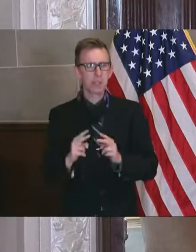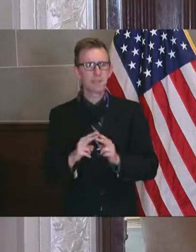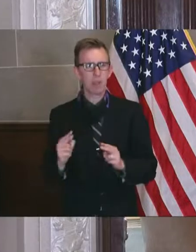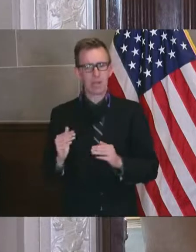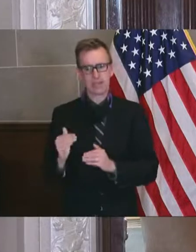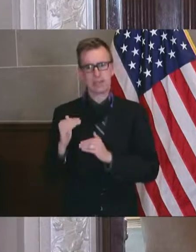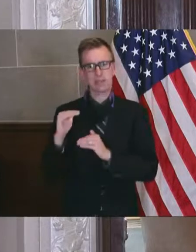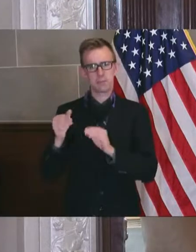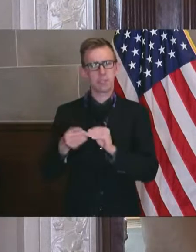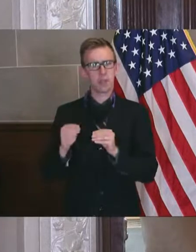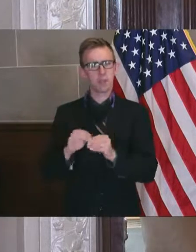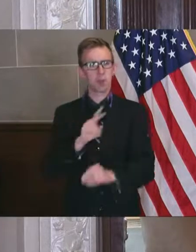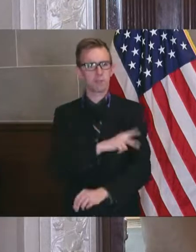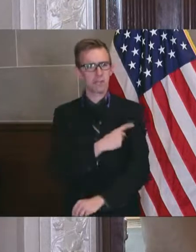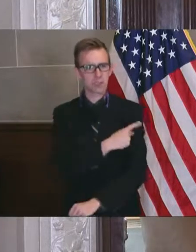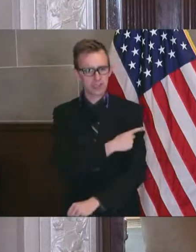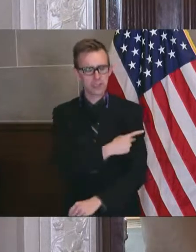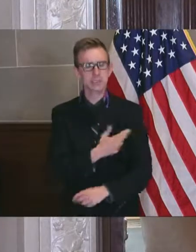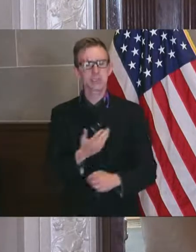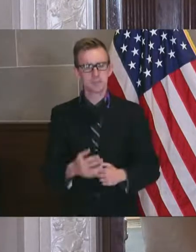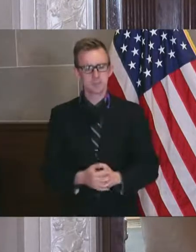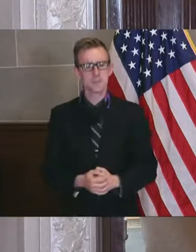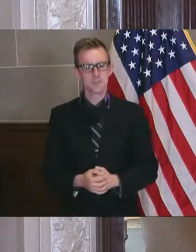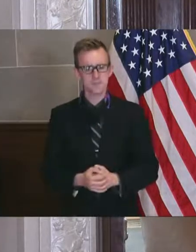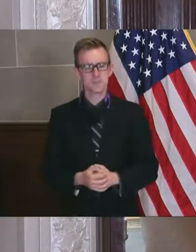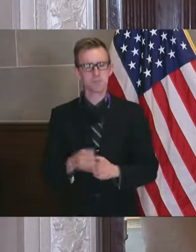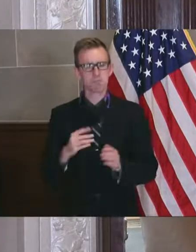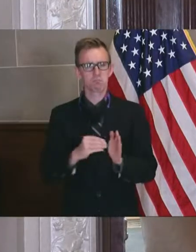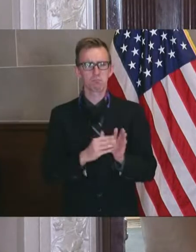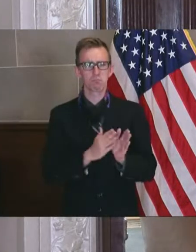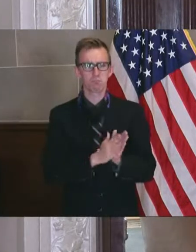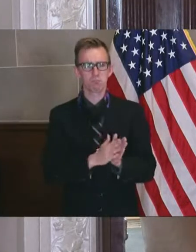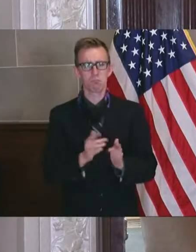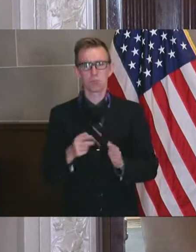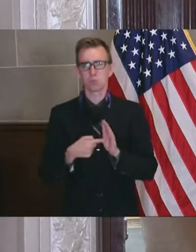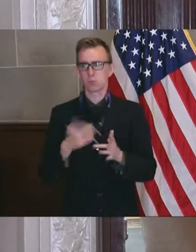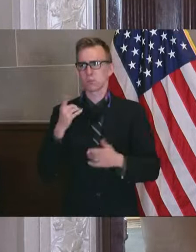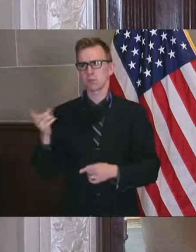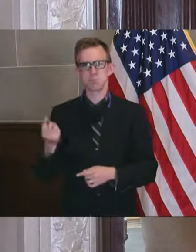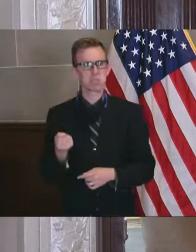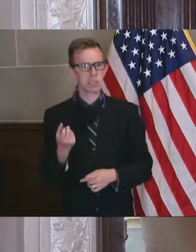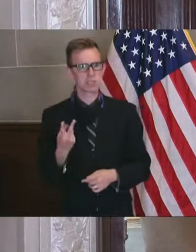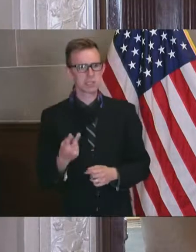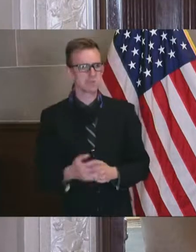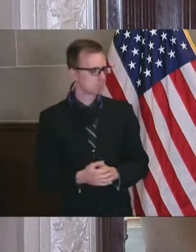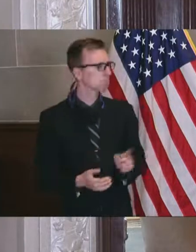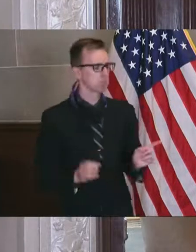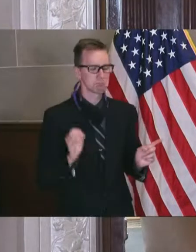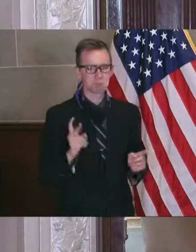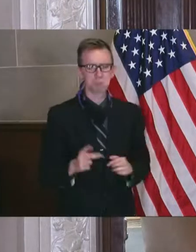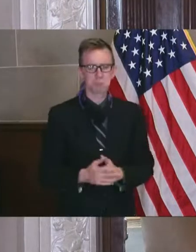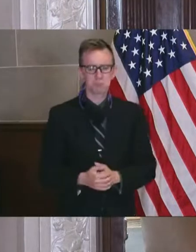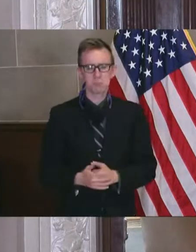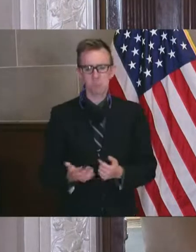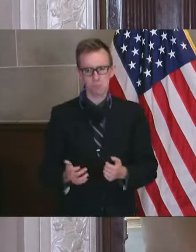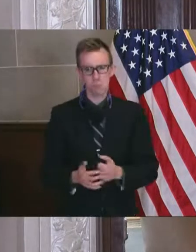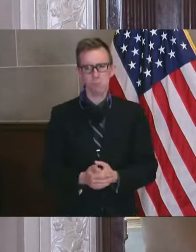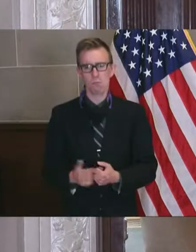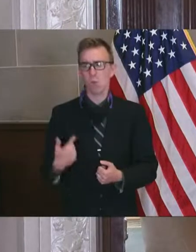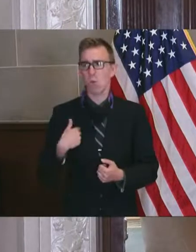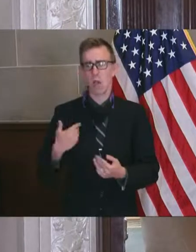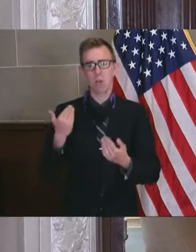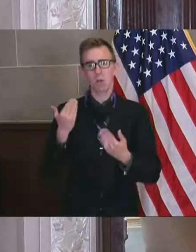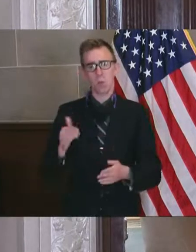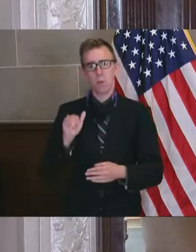limited number of patients that have reported symptoms back, as I remember. A dozen. And so I don't